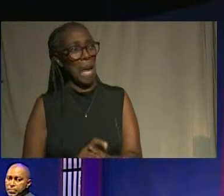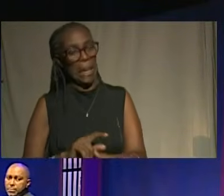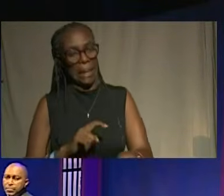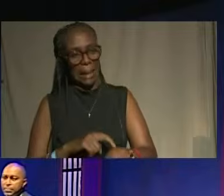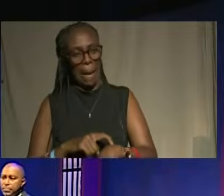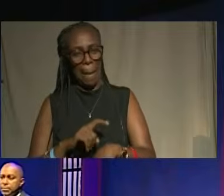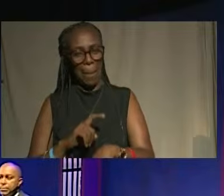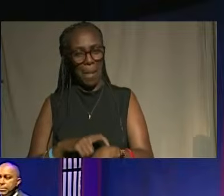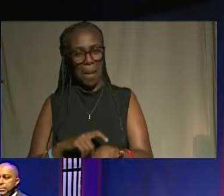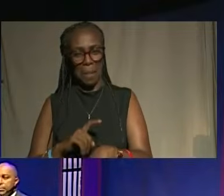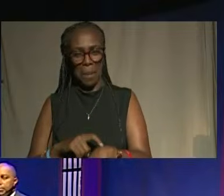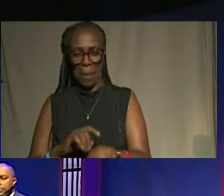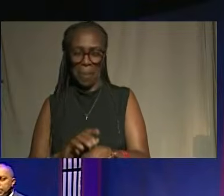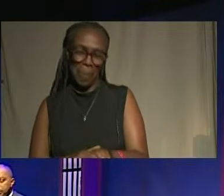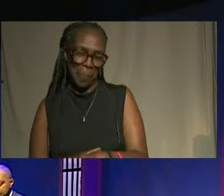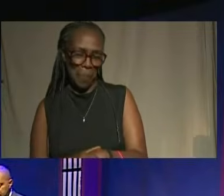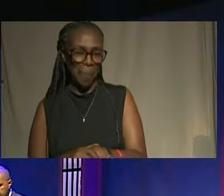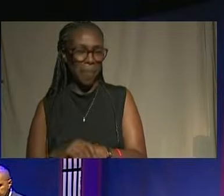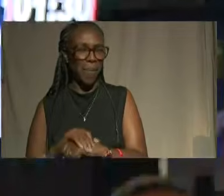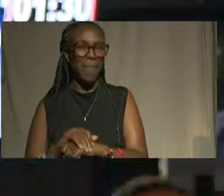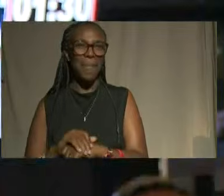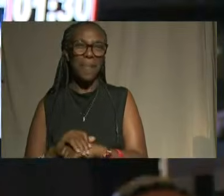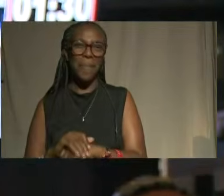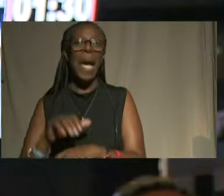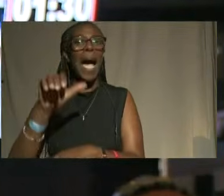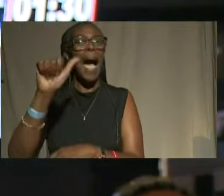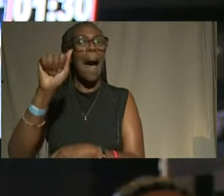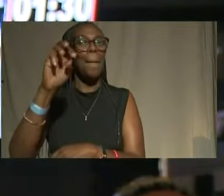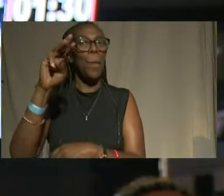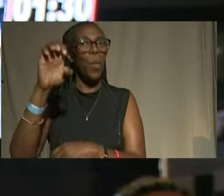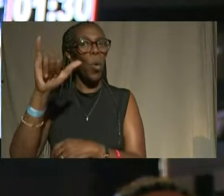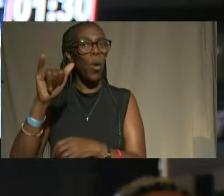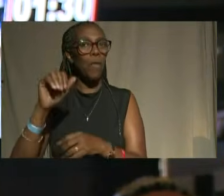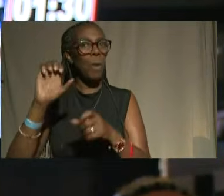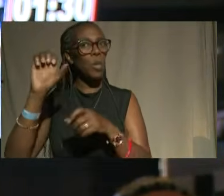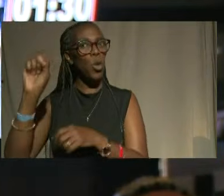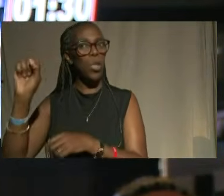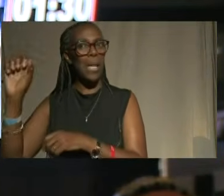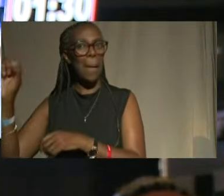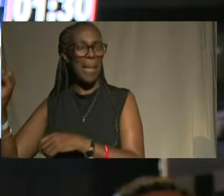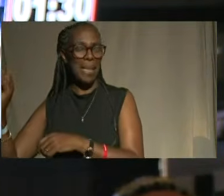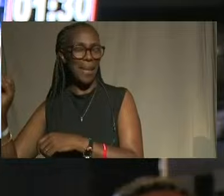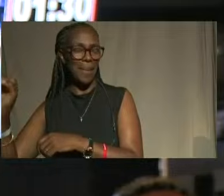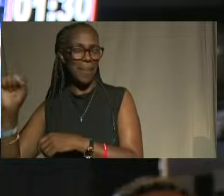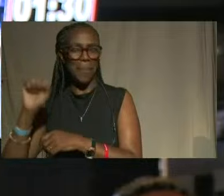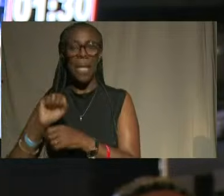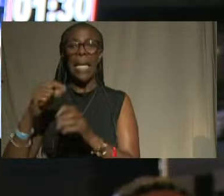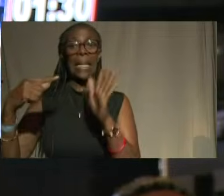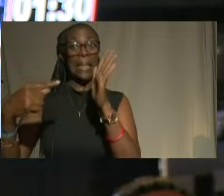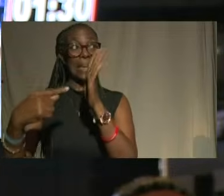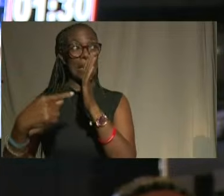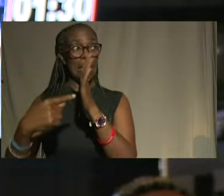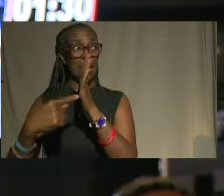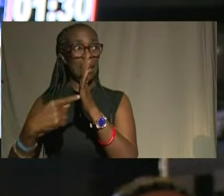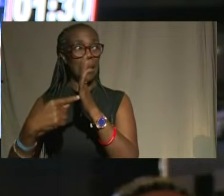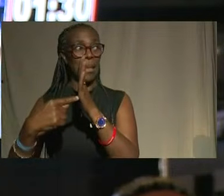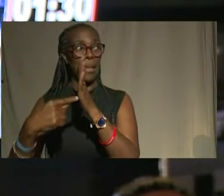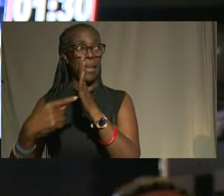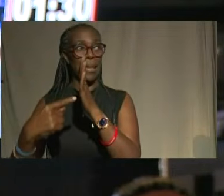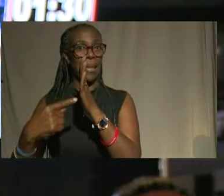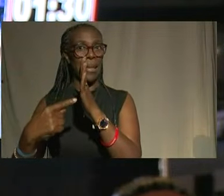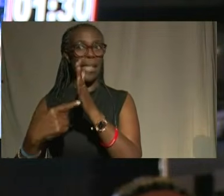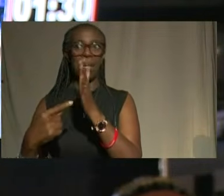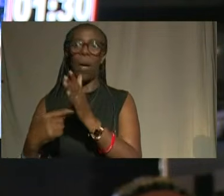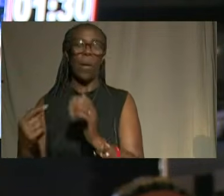Amoy had a question from social media. This question is from TikTok. The user who sent in this question is